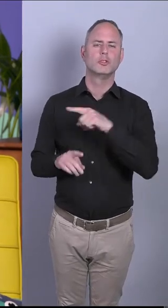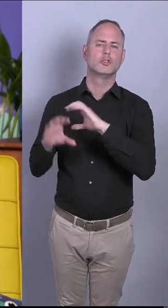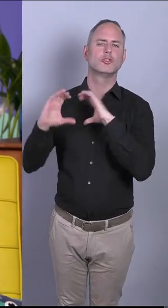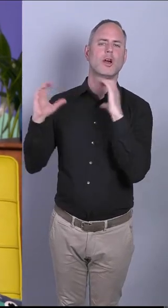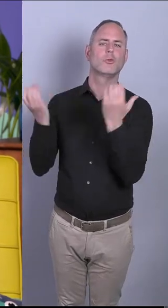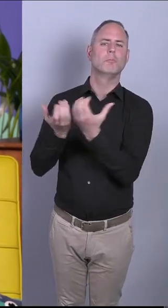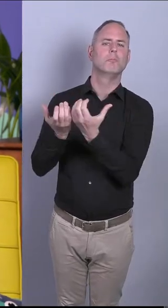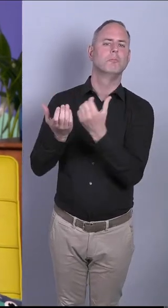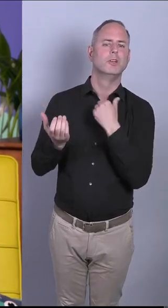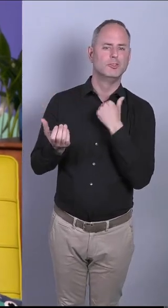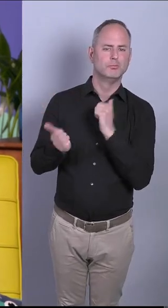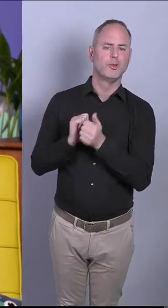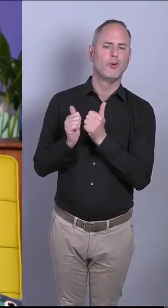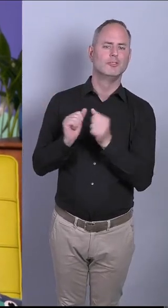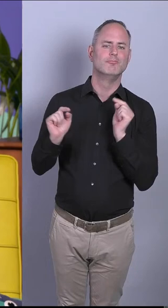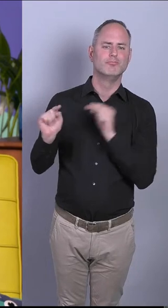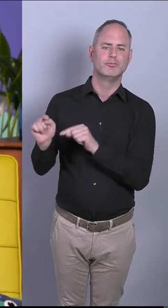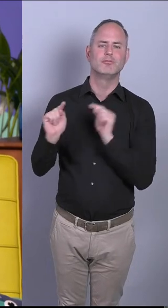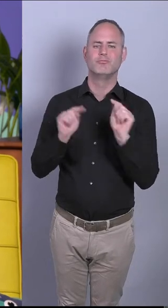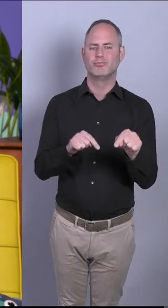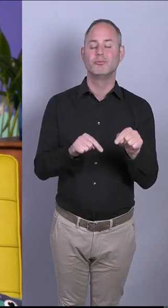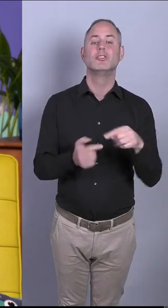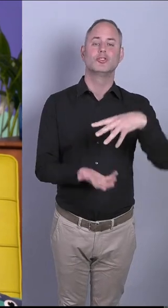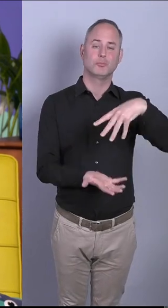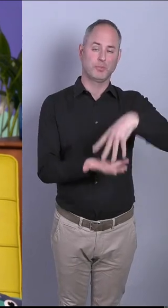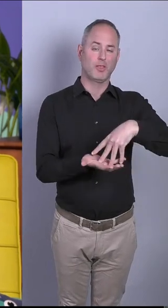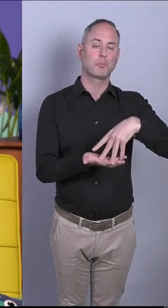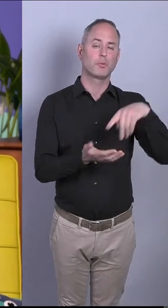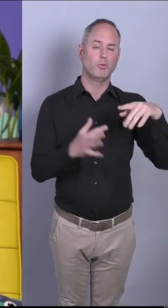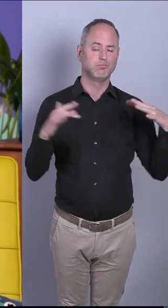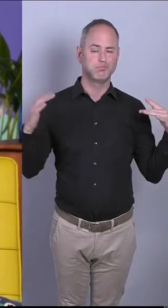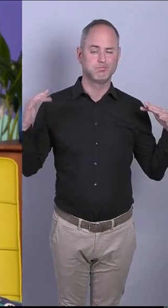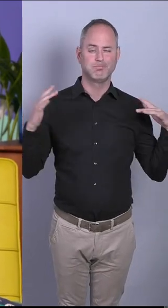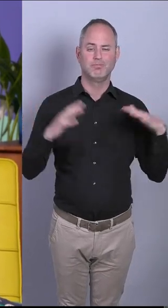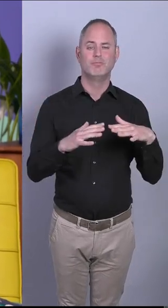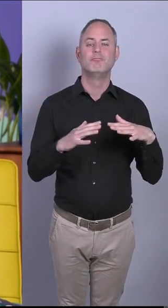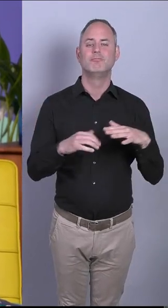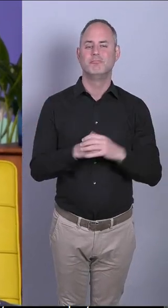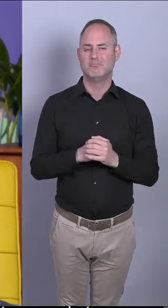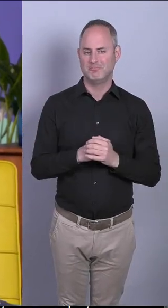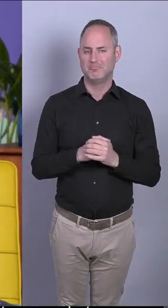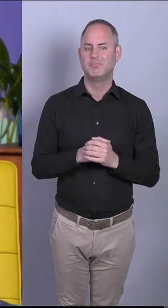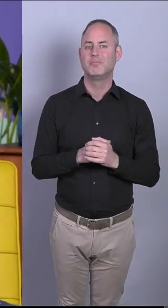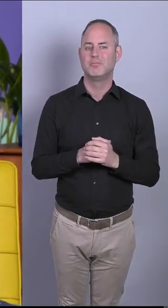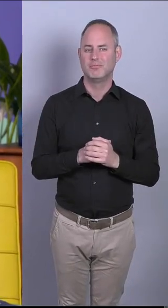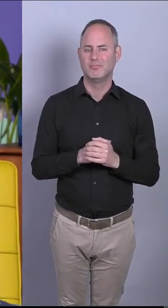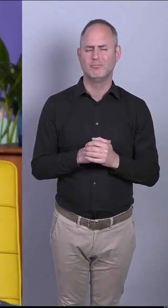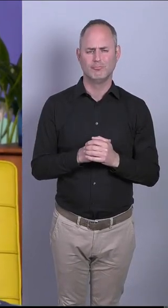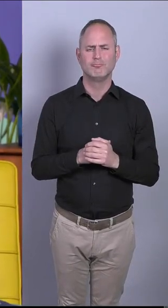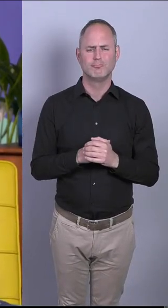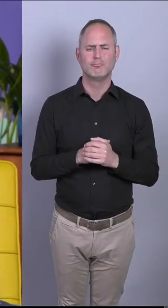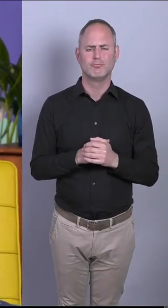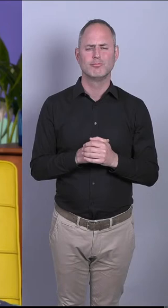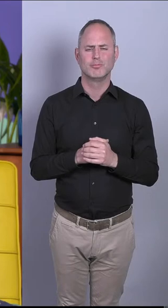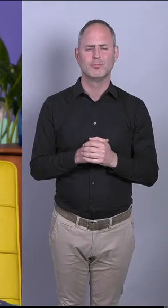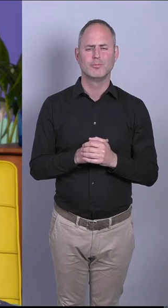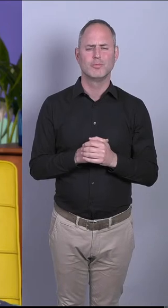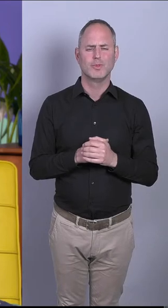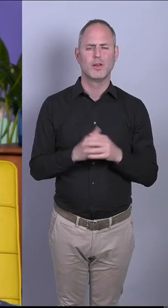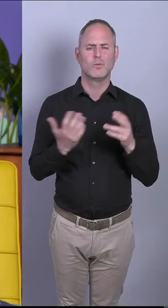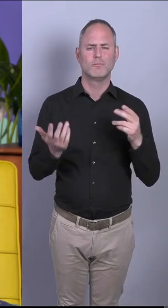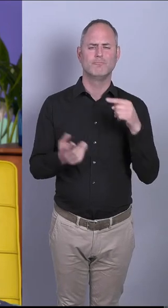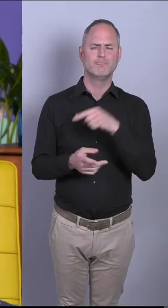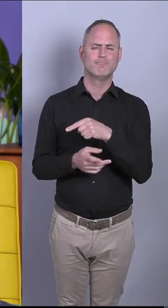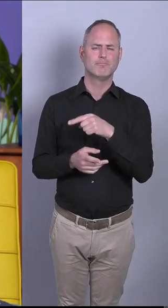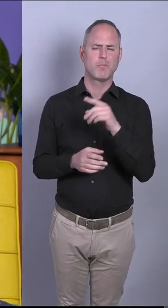And I was also at the opening and the closing ceremony. And I was also a key volunteer out in Grünau, where